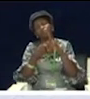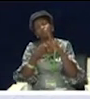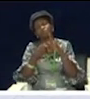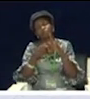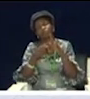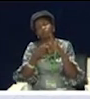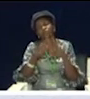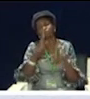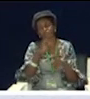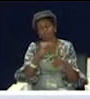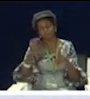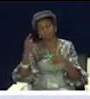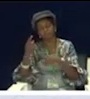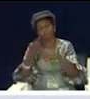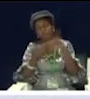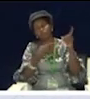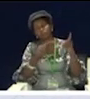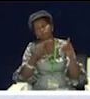be a month